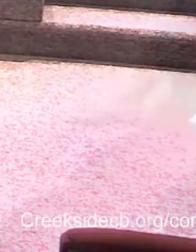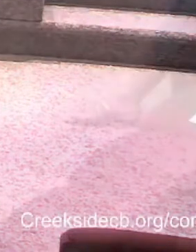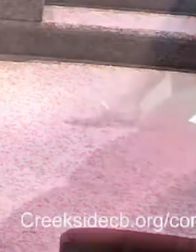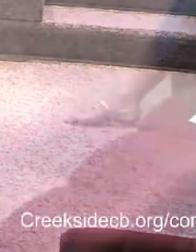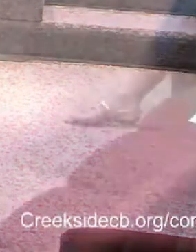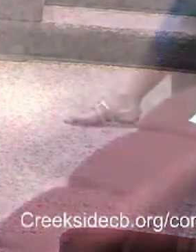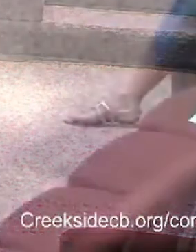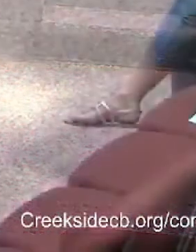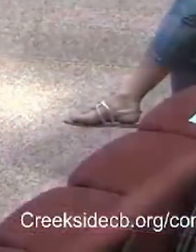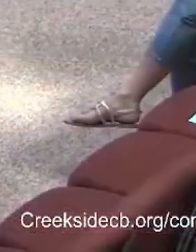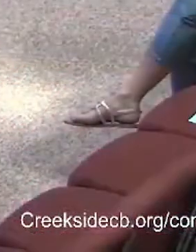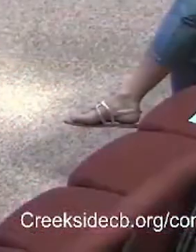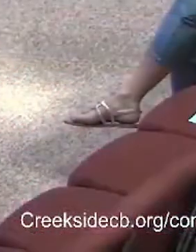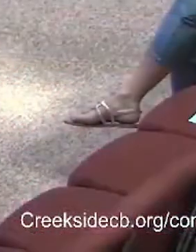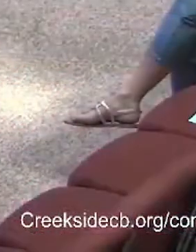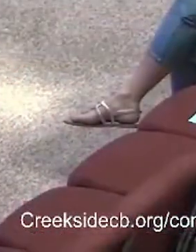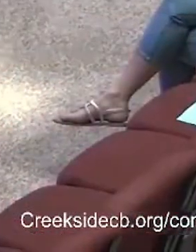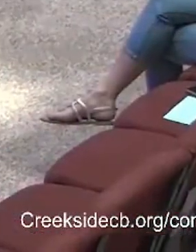Just one more.